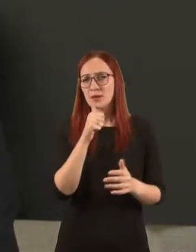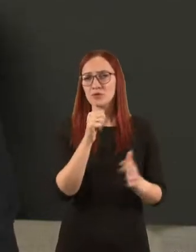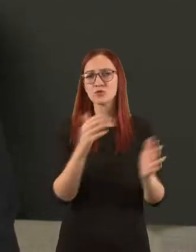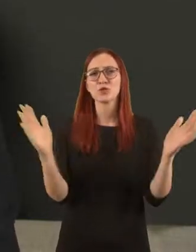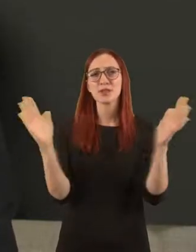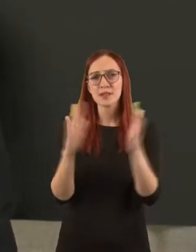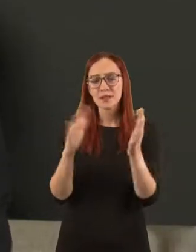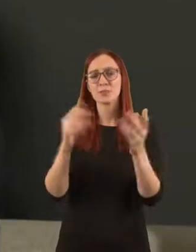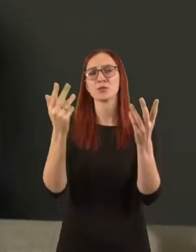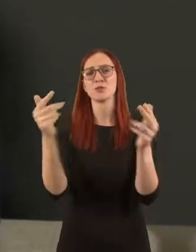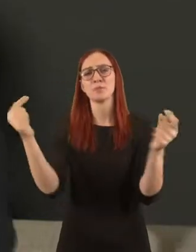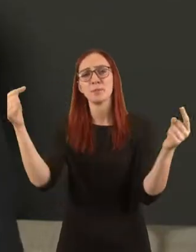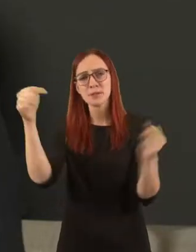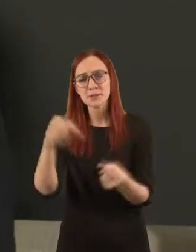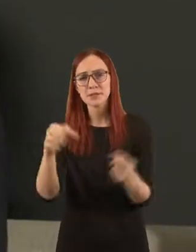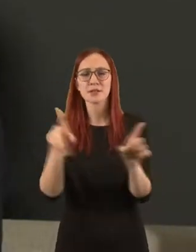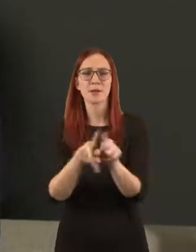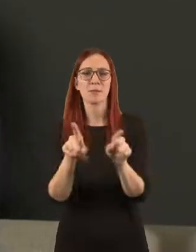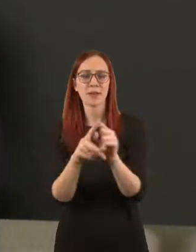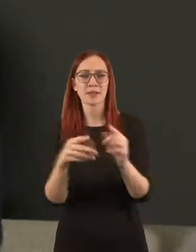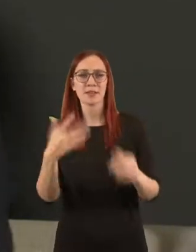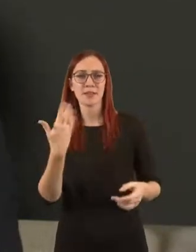see the costs and